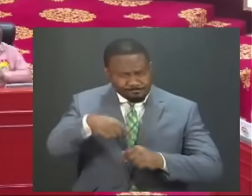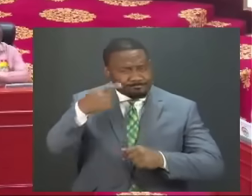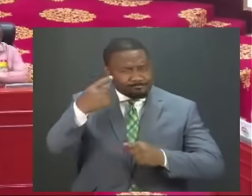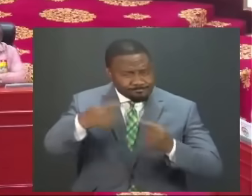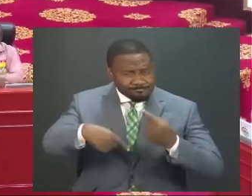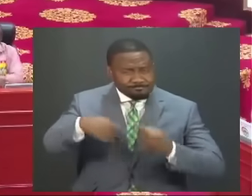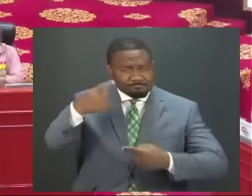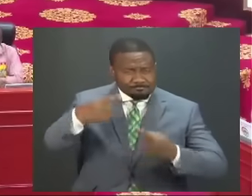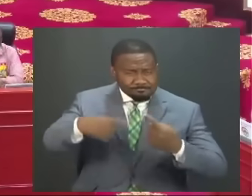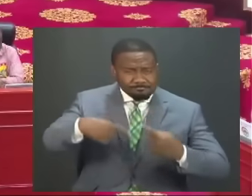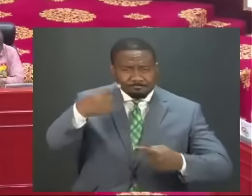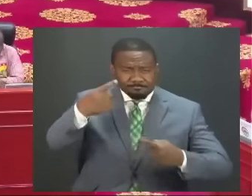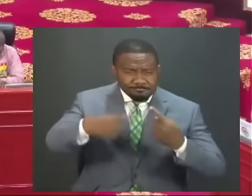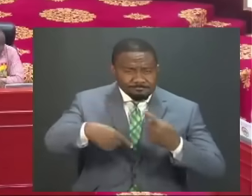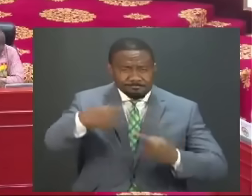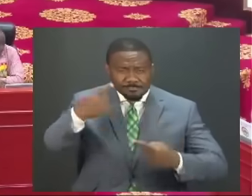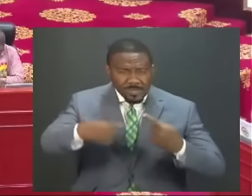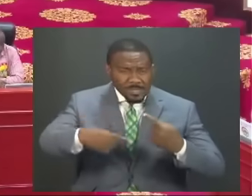debating